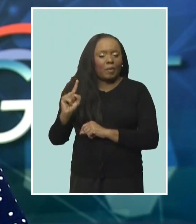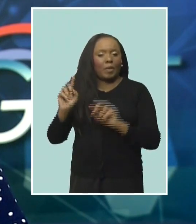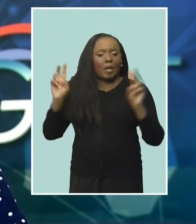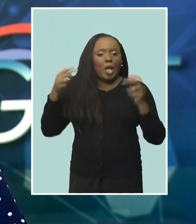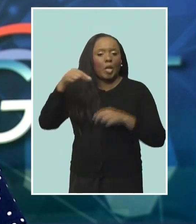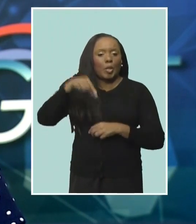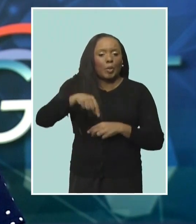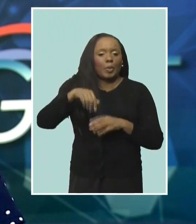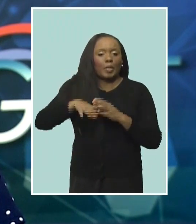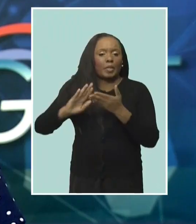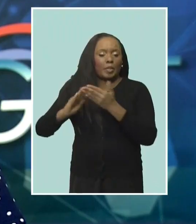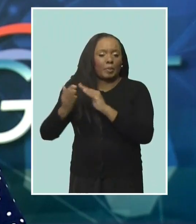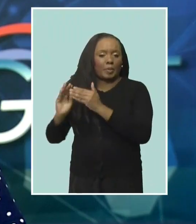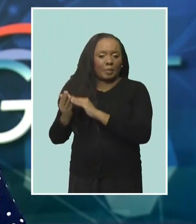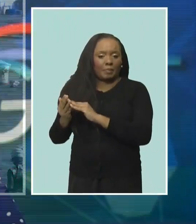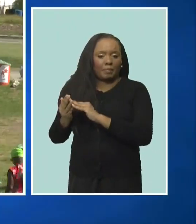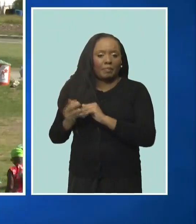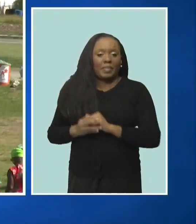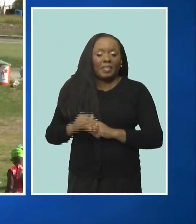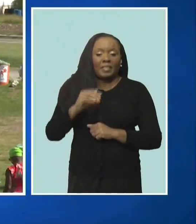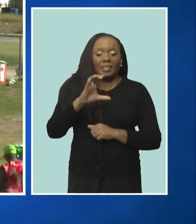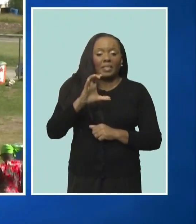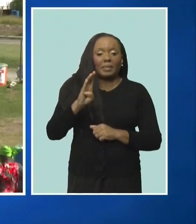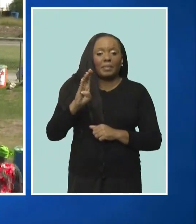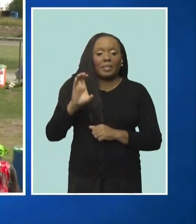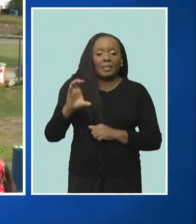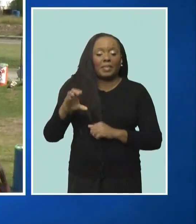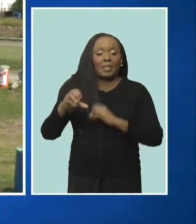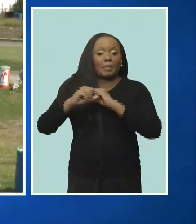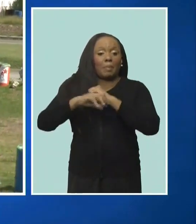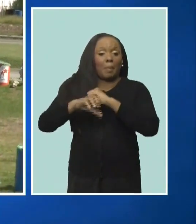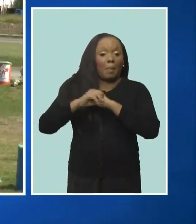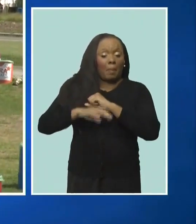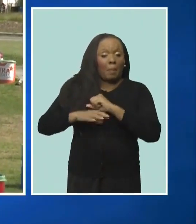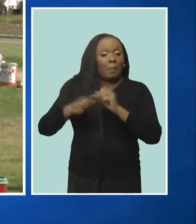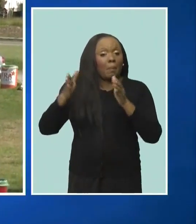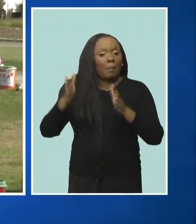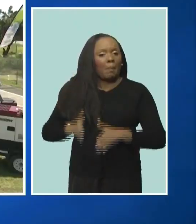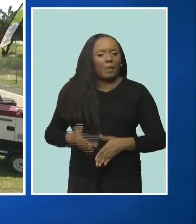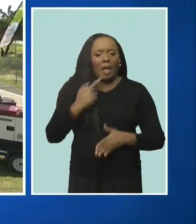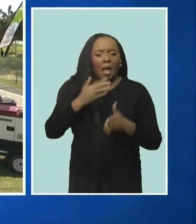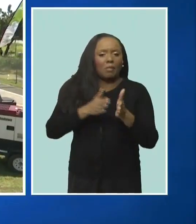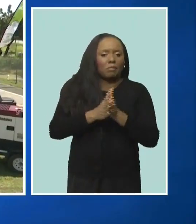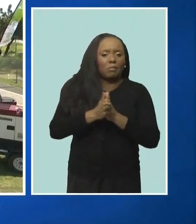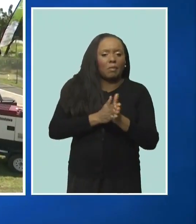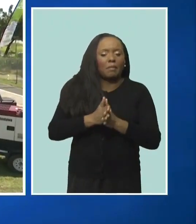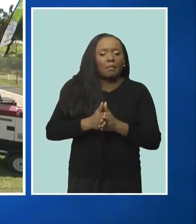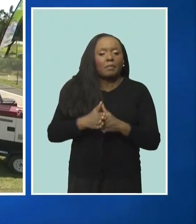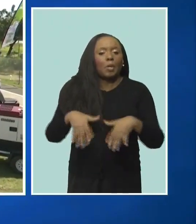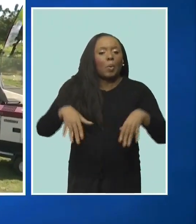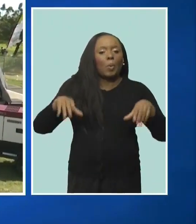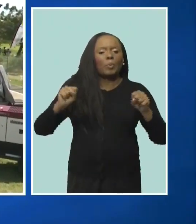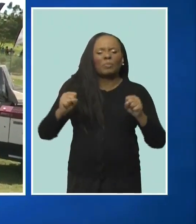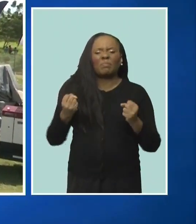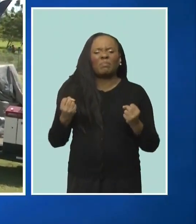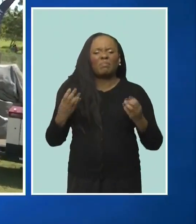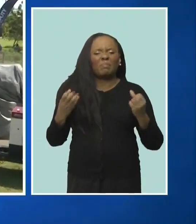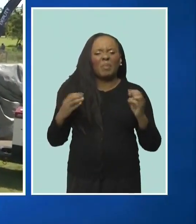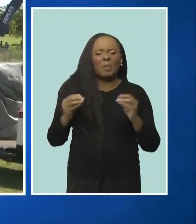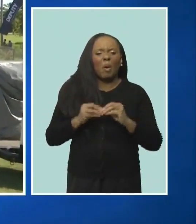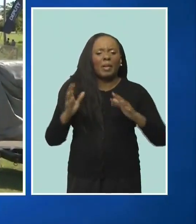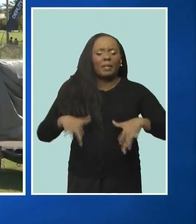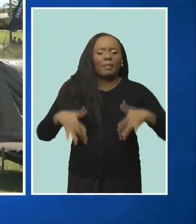Caribbean Broadcasting Corporation's marketing specialist, Nicole Collins, says they are looking forward to hosting many more Q in the Community